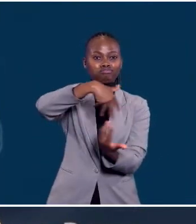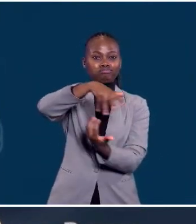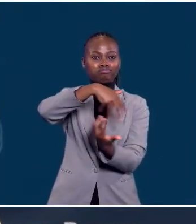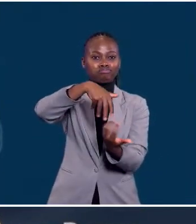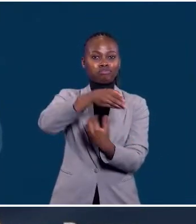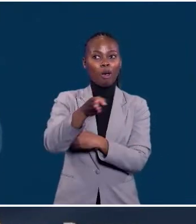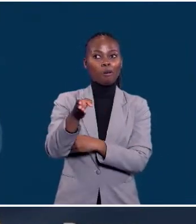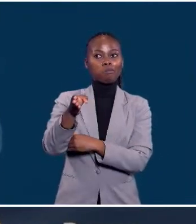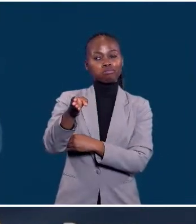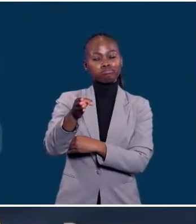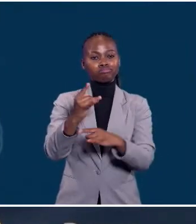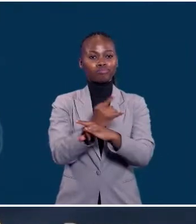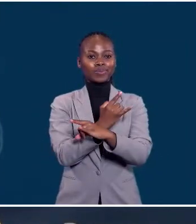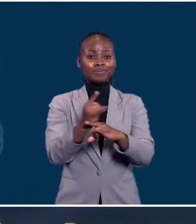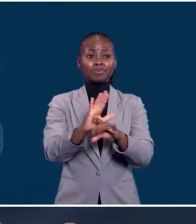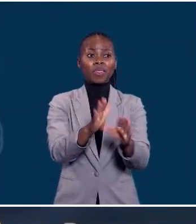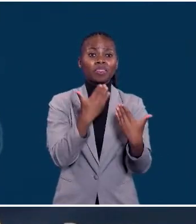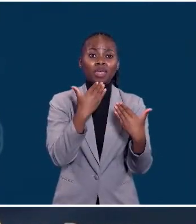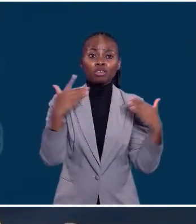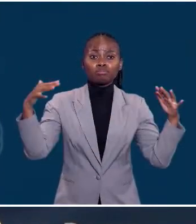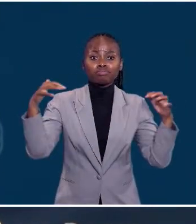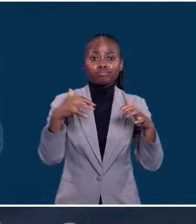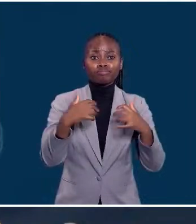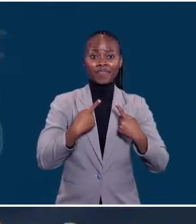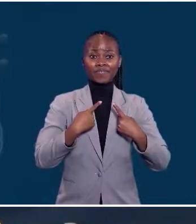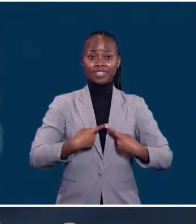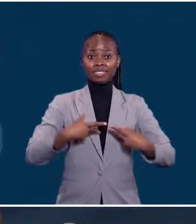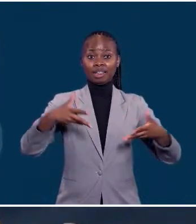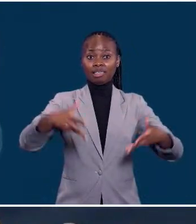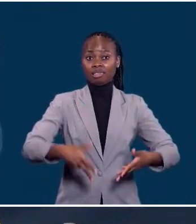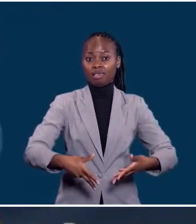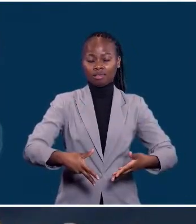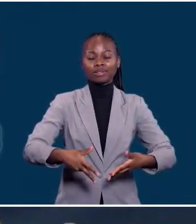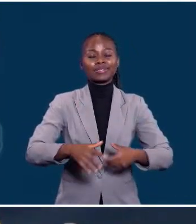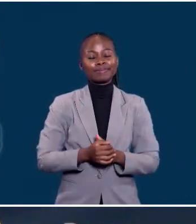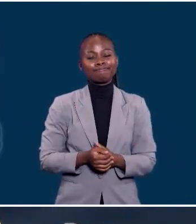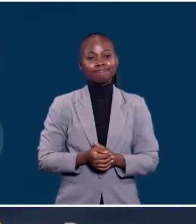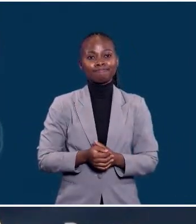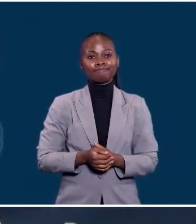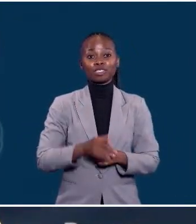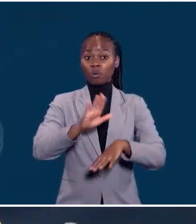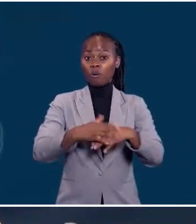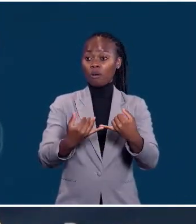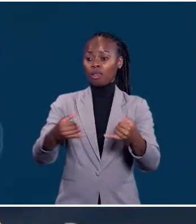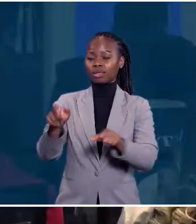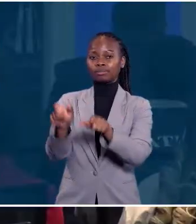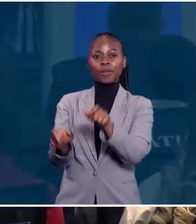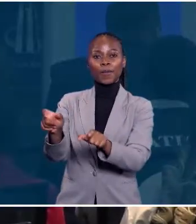Thank you very much for your attendance physically here and online.